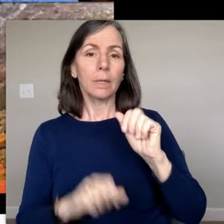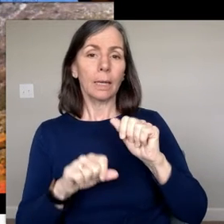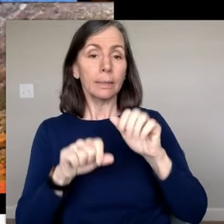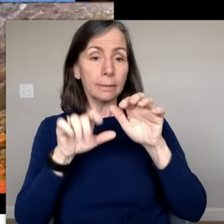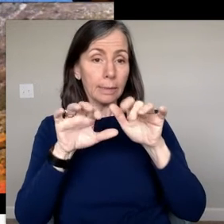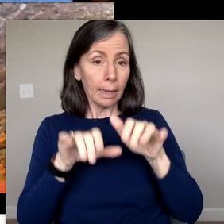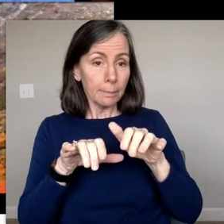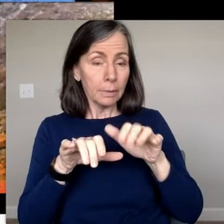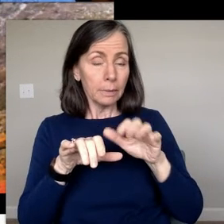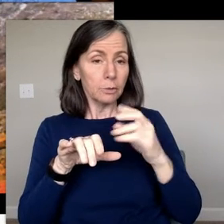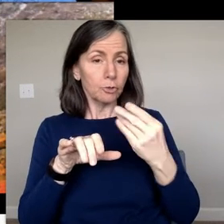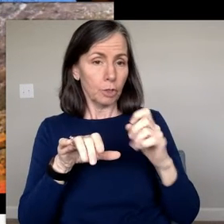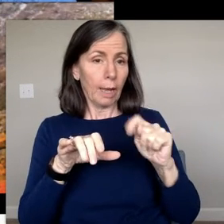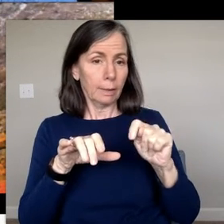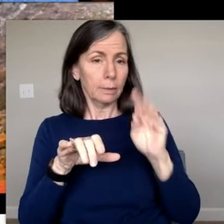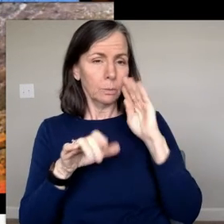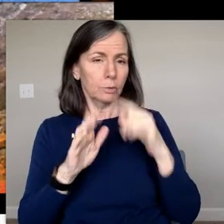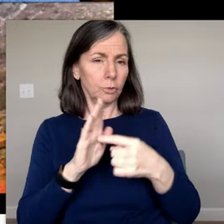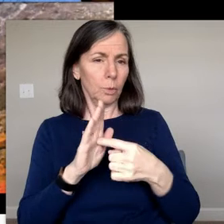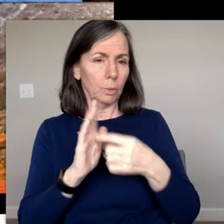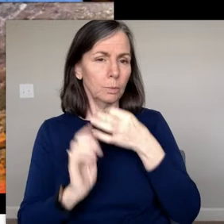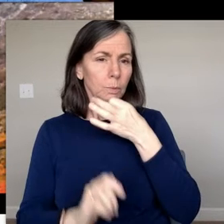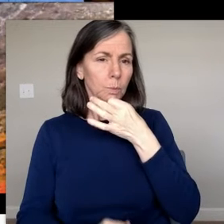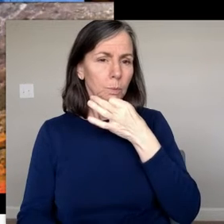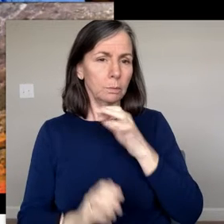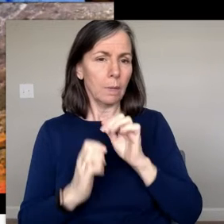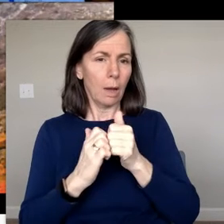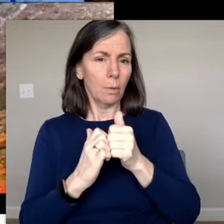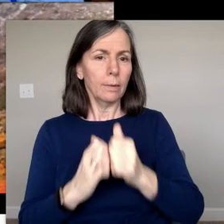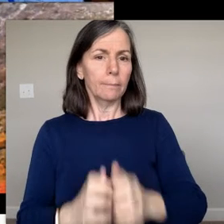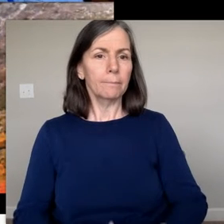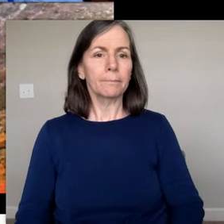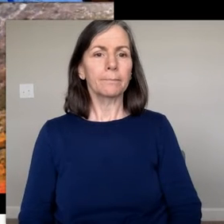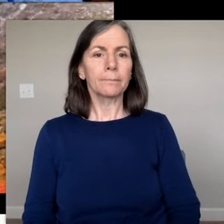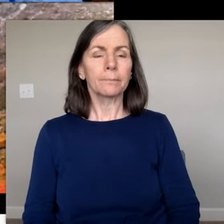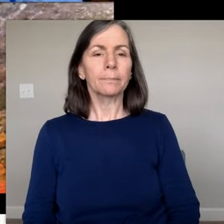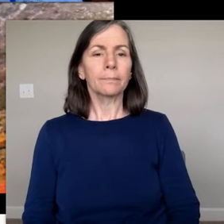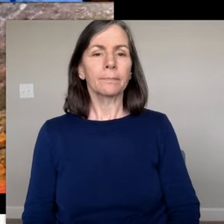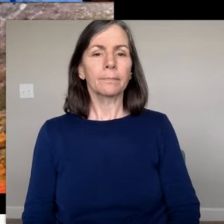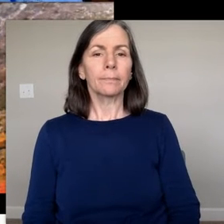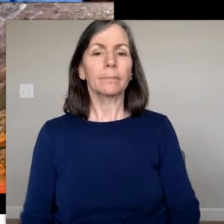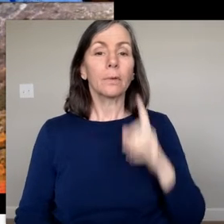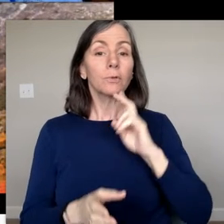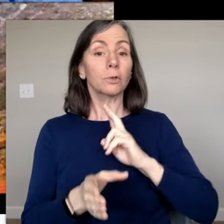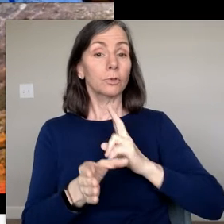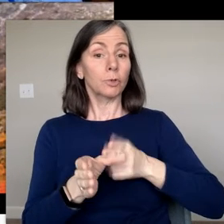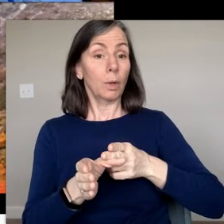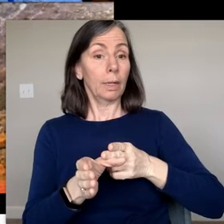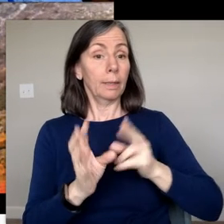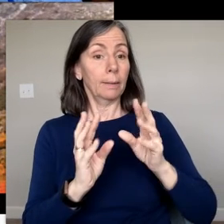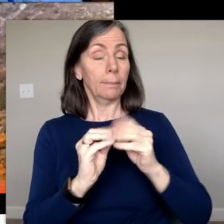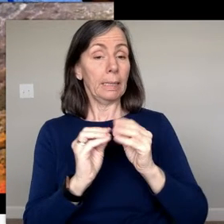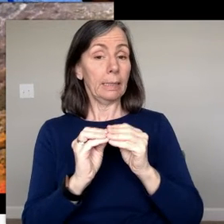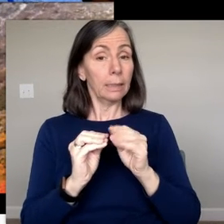chat, which I will show you in a moment. To join our meeting, we're going to click meeting code.